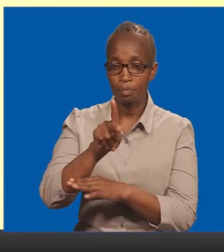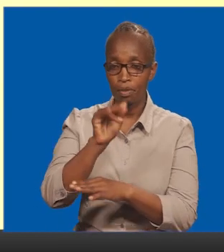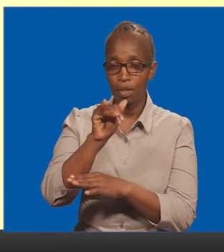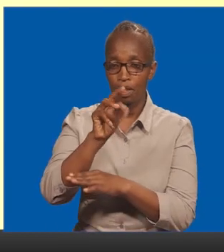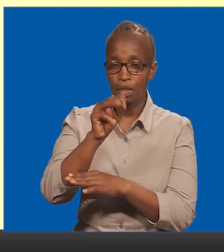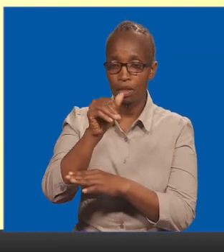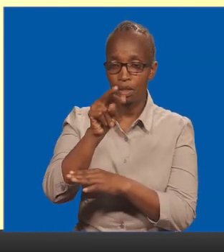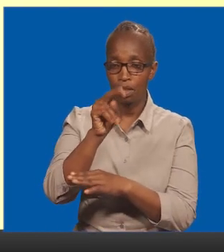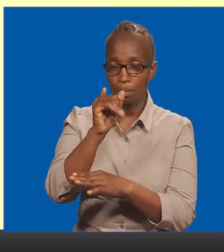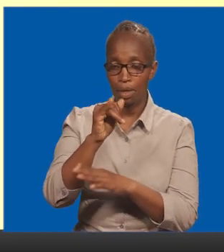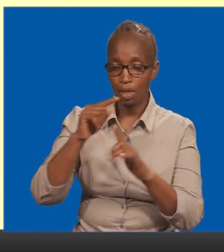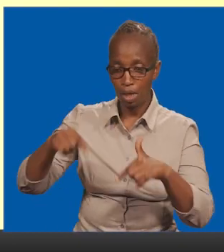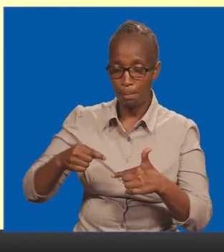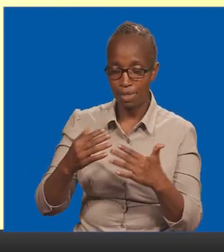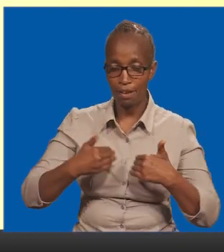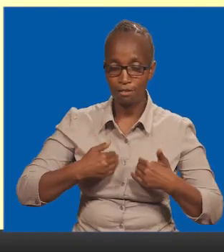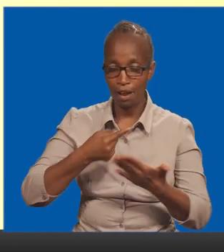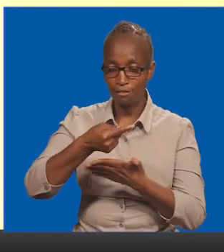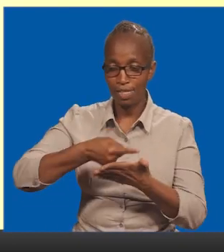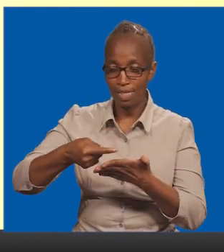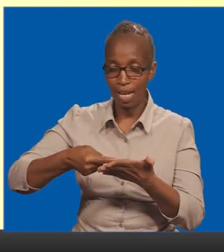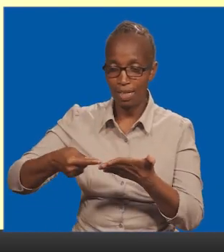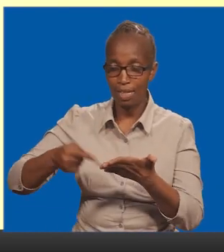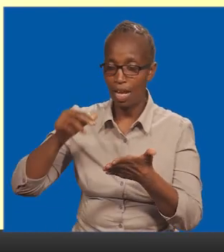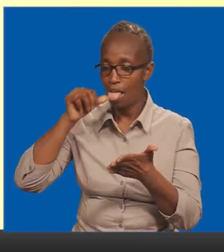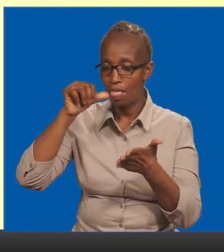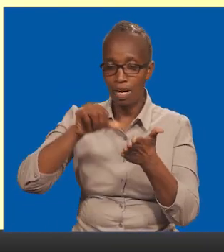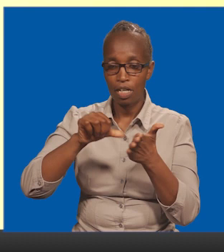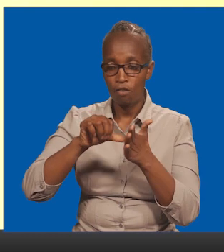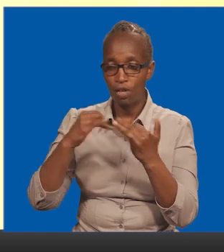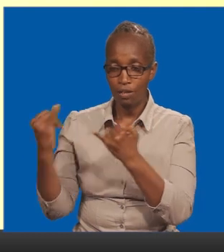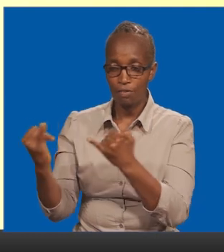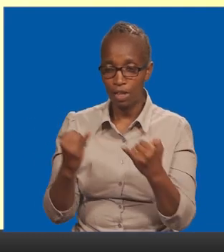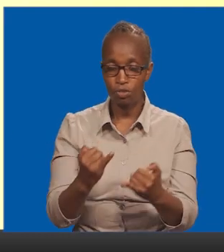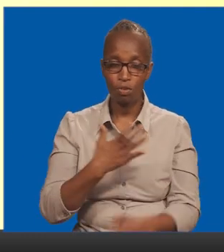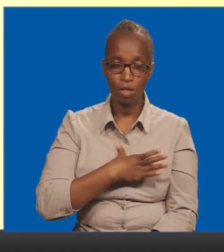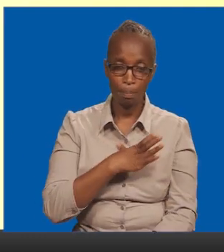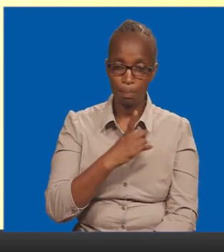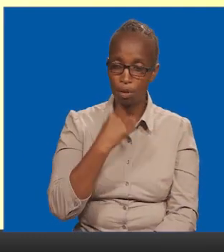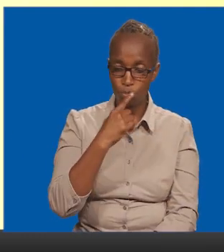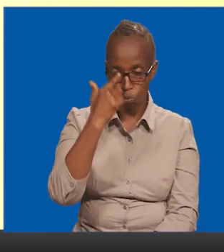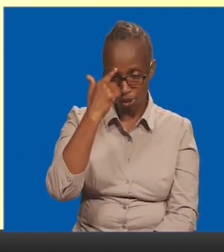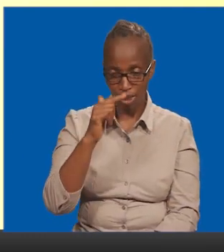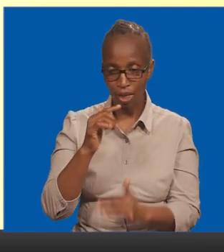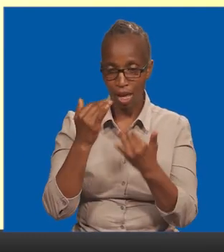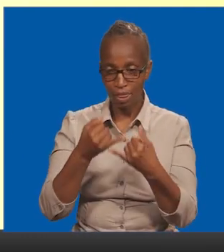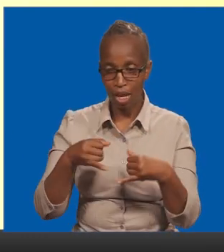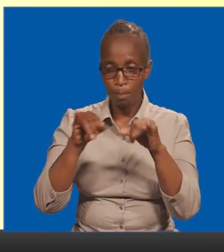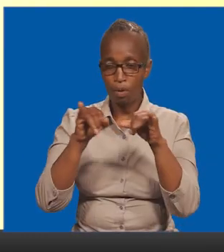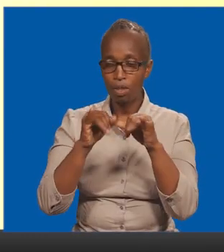kimar and I have signed letters of imitation H to the people we consider important who are going to help